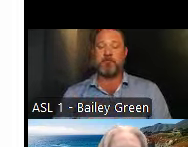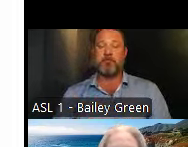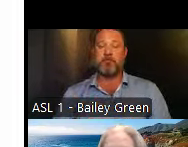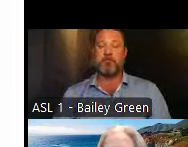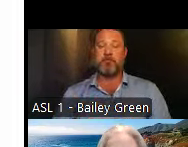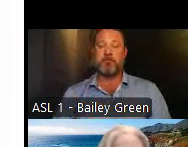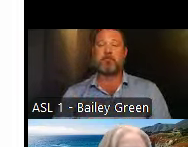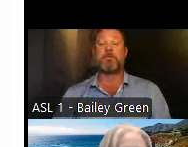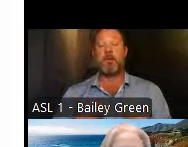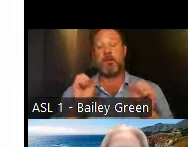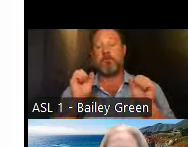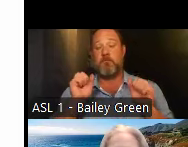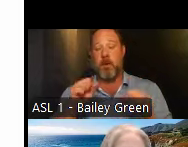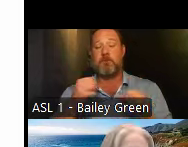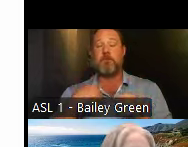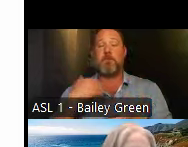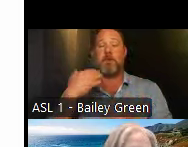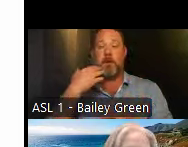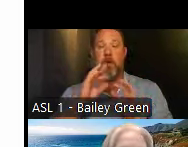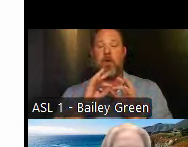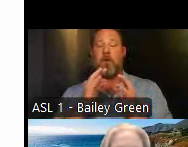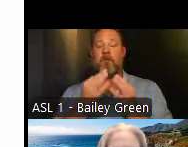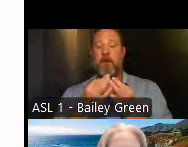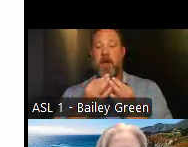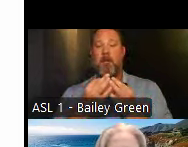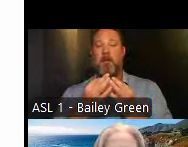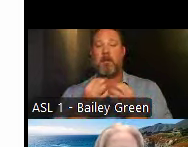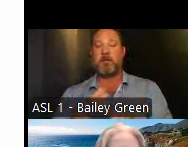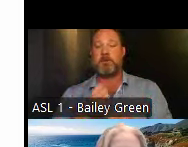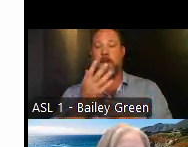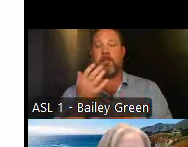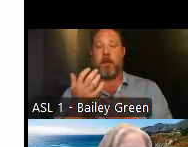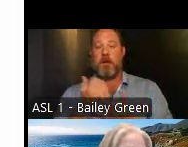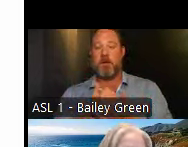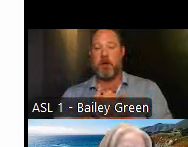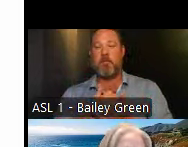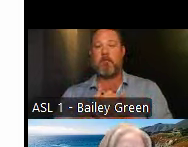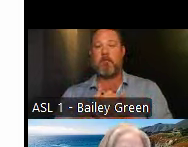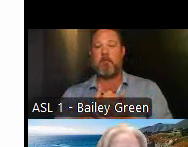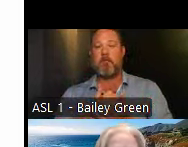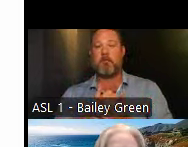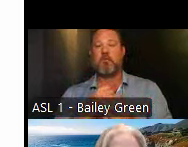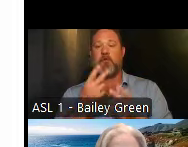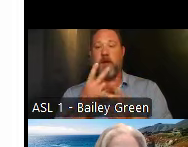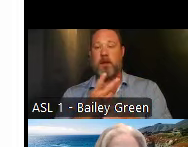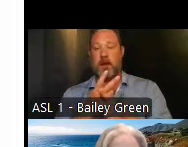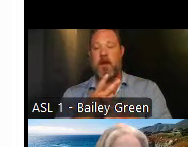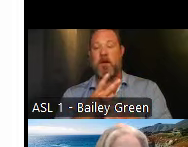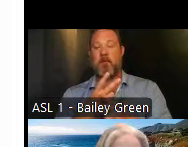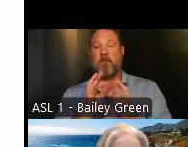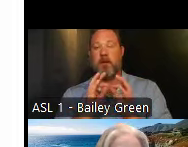that, again, we all know families already spend a lot of their income to provide care for their loved one